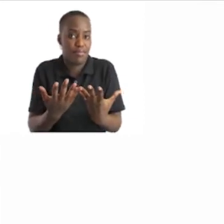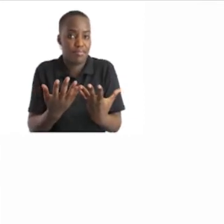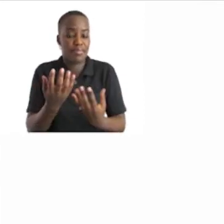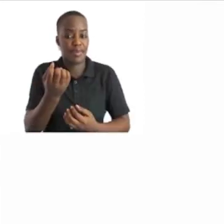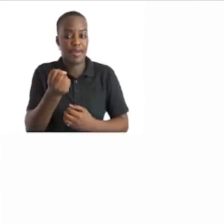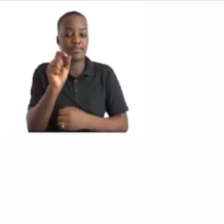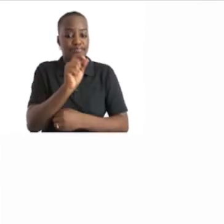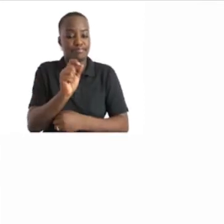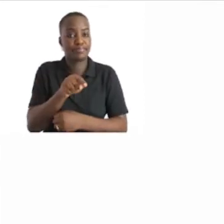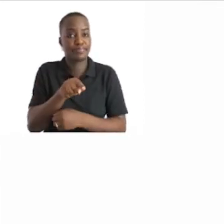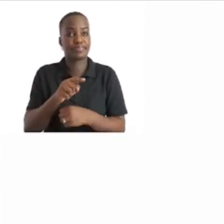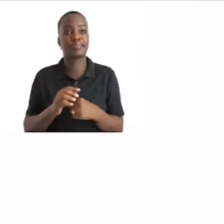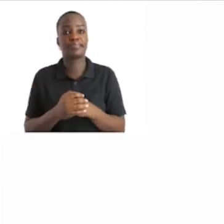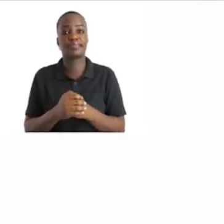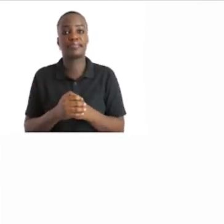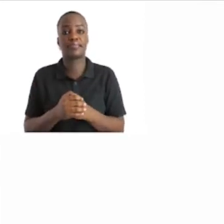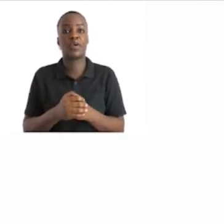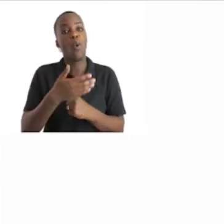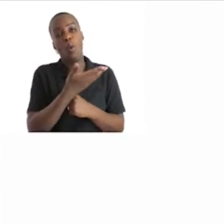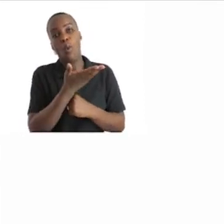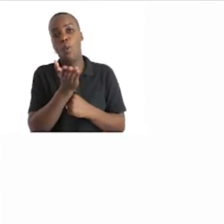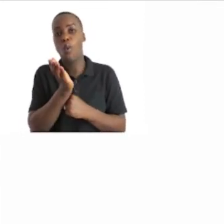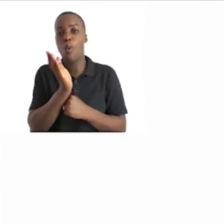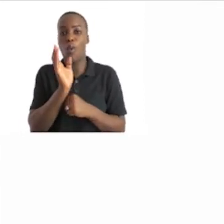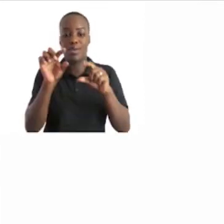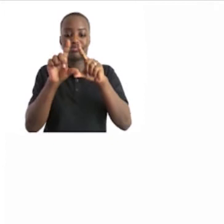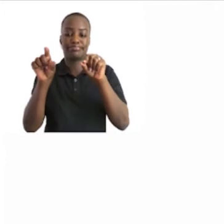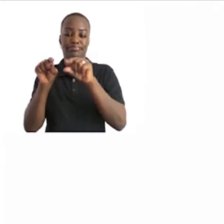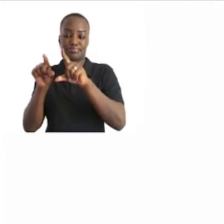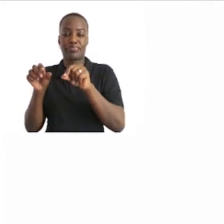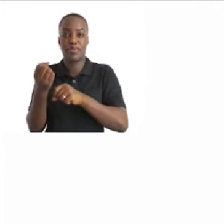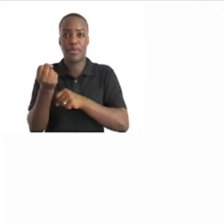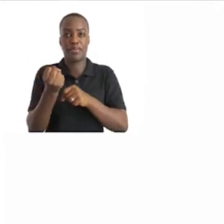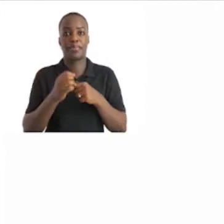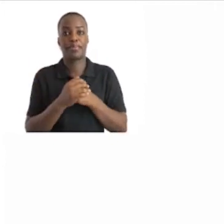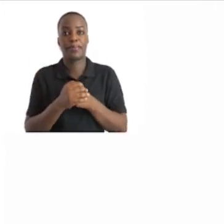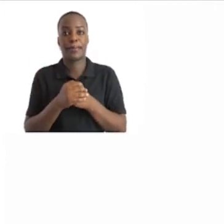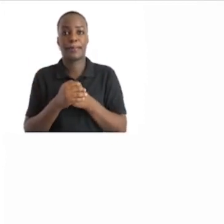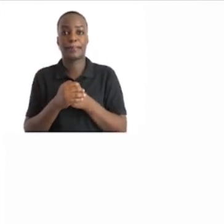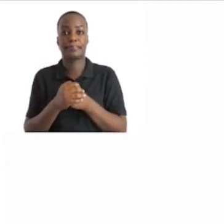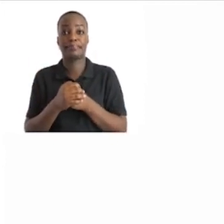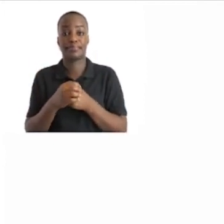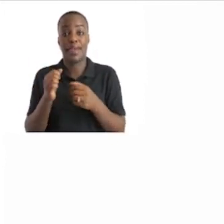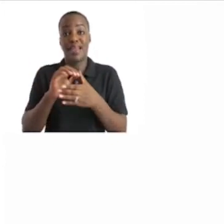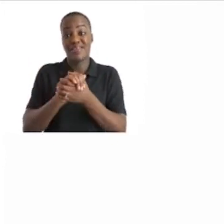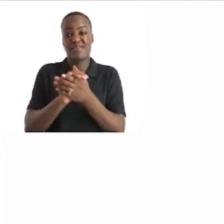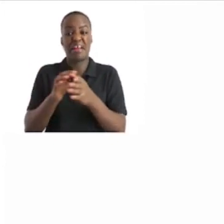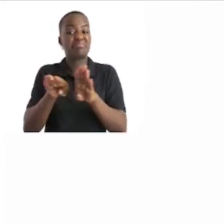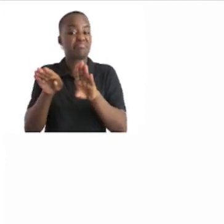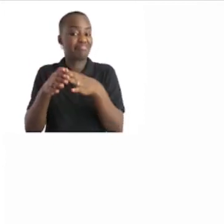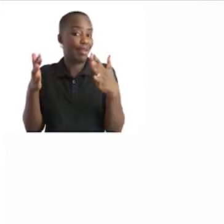have. You are going to do this for all the bricks that we have there. My friend, whilst we were